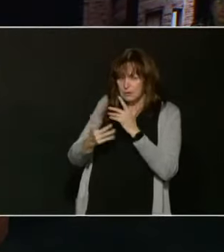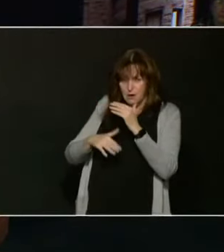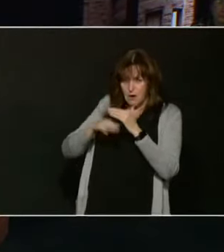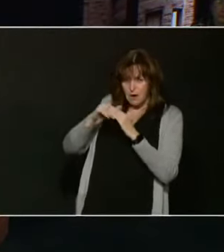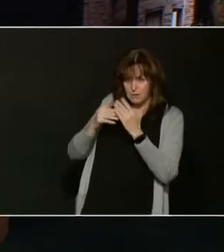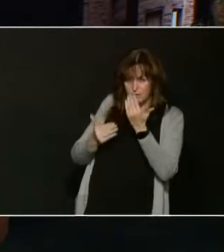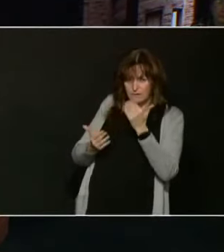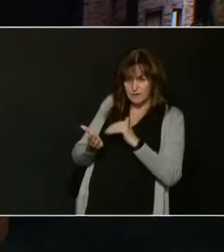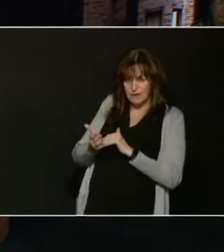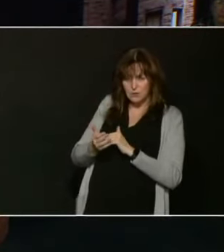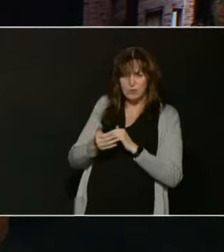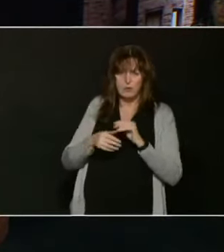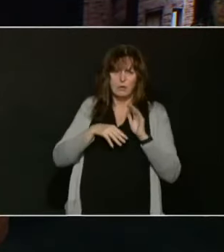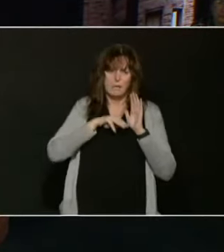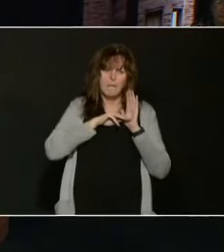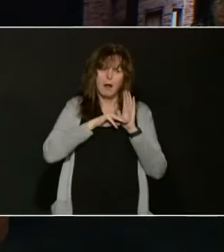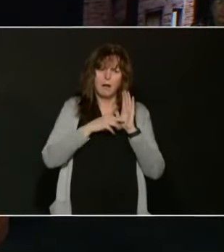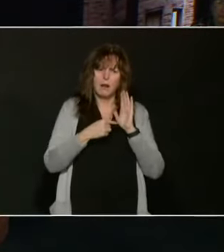held up over the last year?